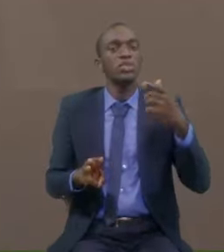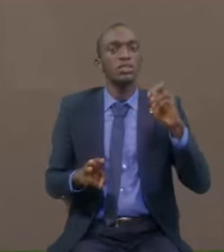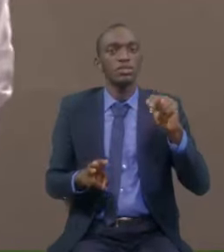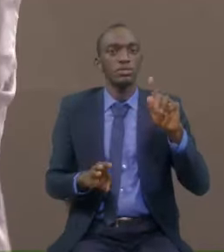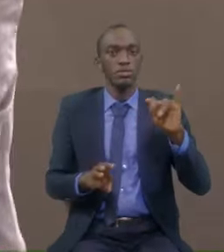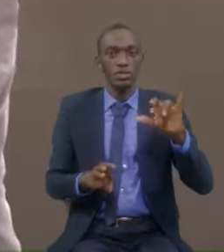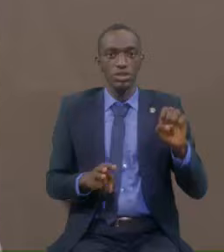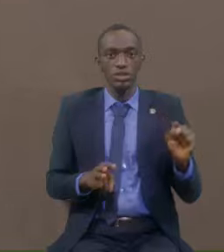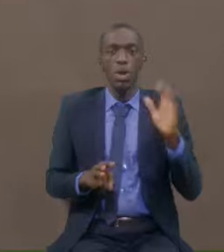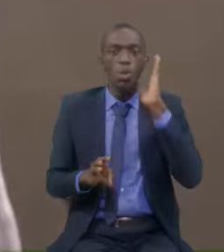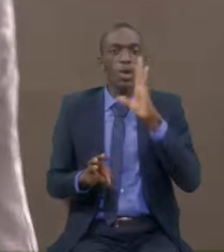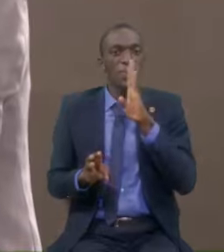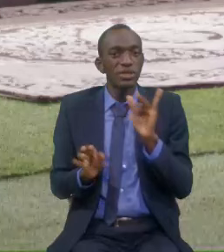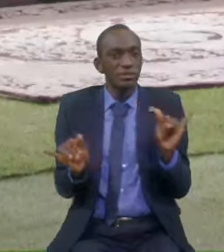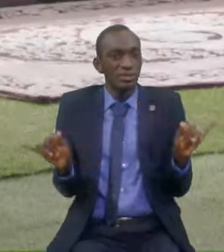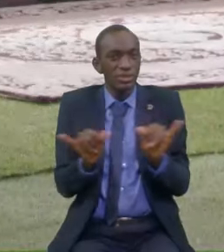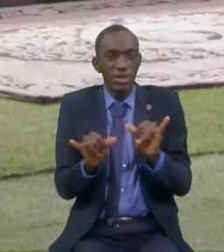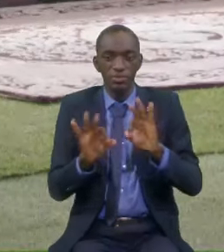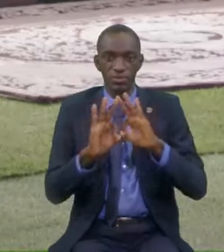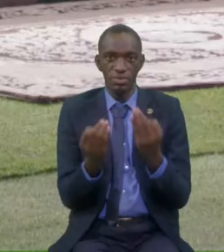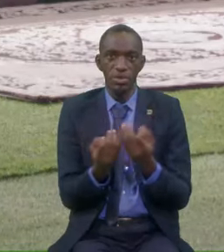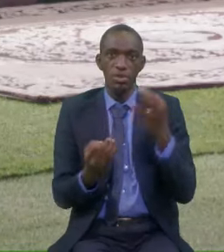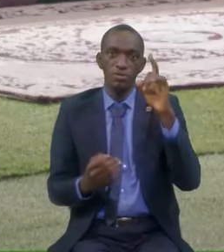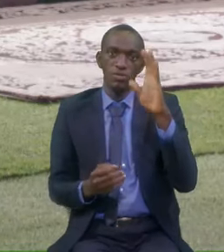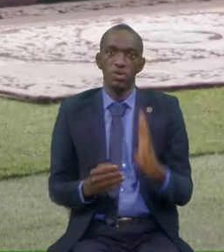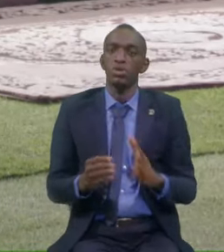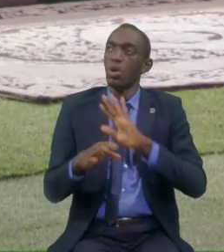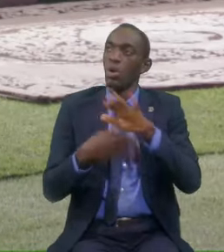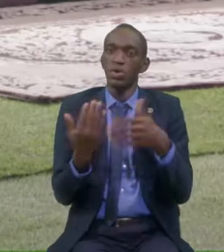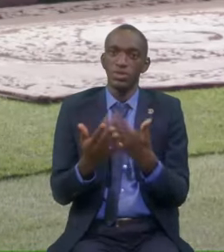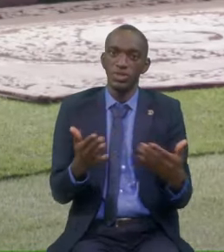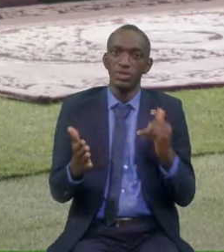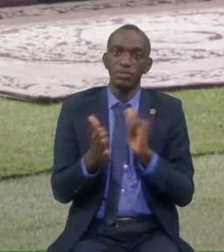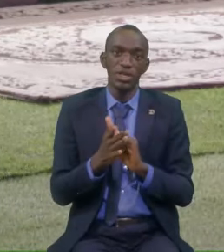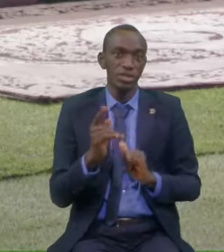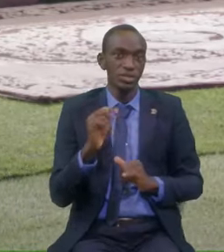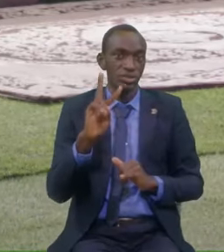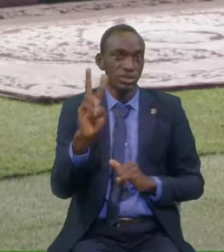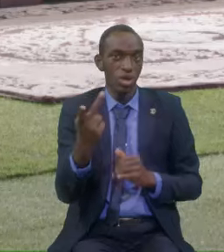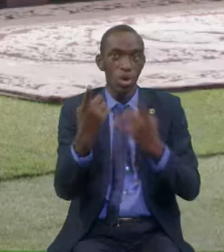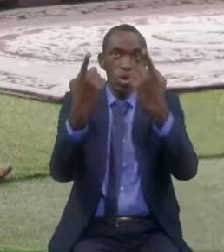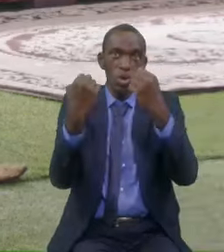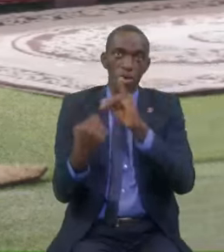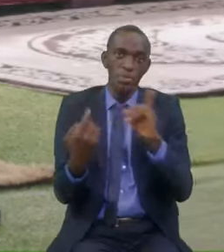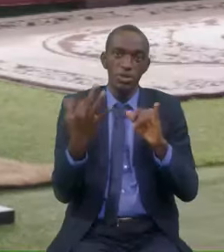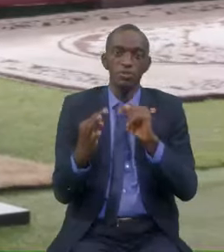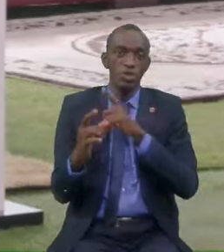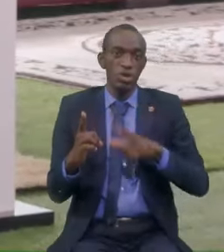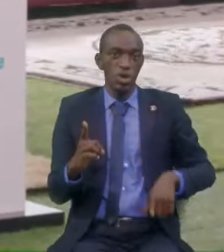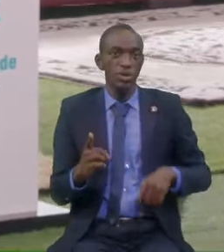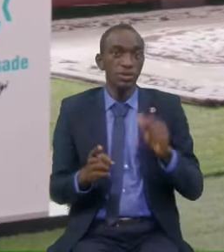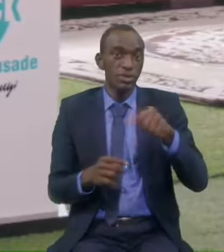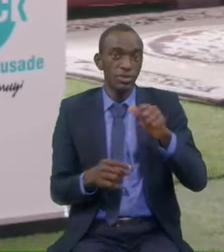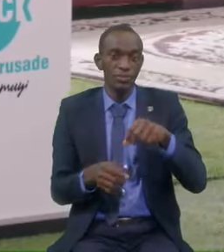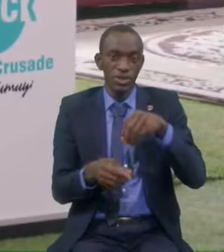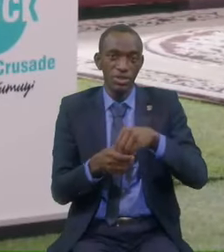That the second coming of the Lord, yes, there, they knew that in Matthew chapter 24. But